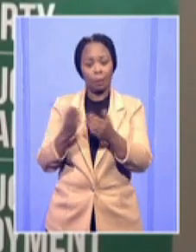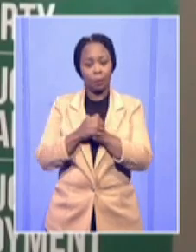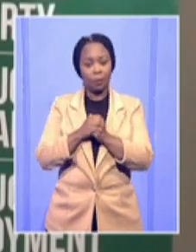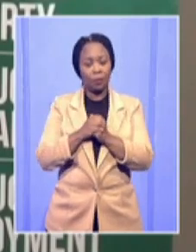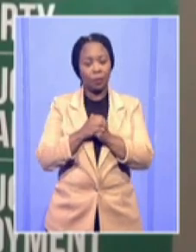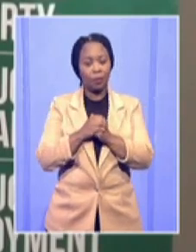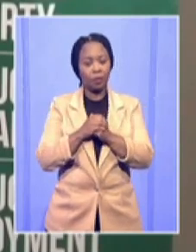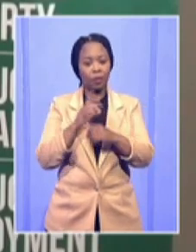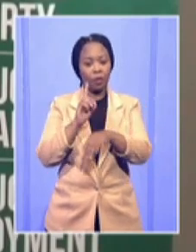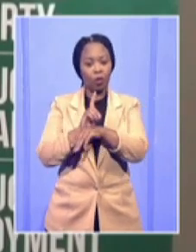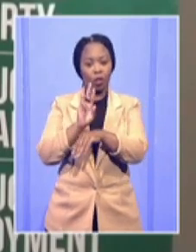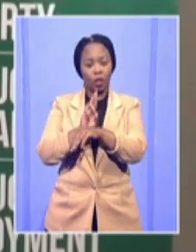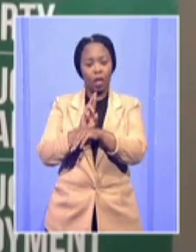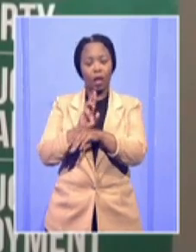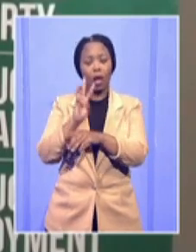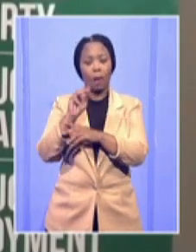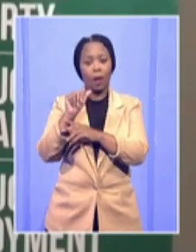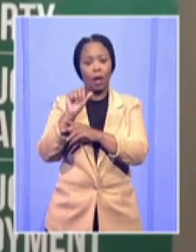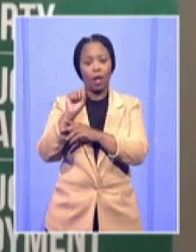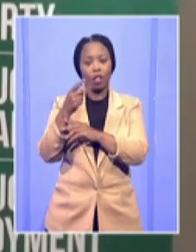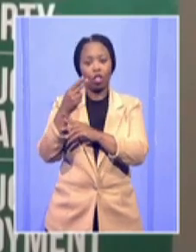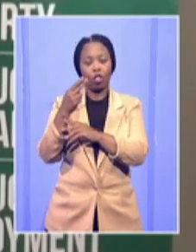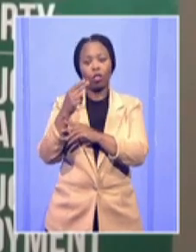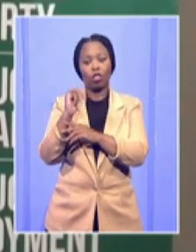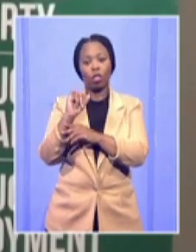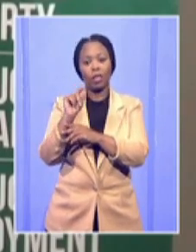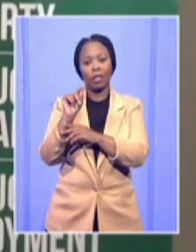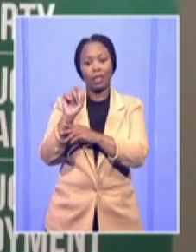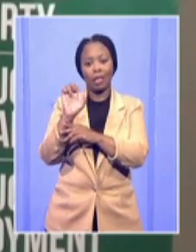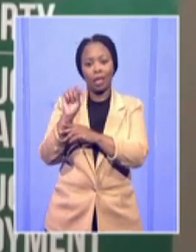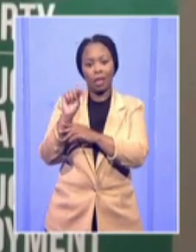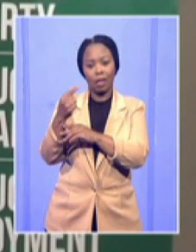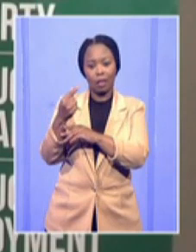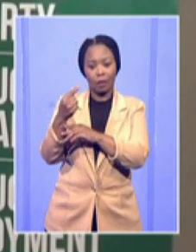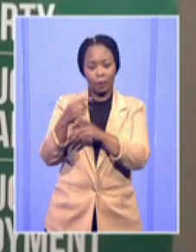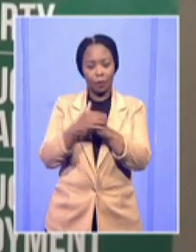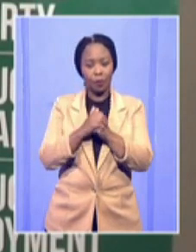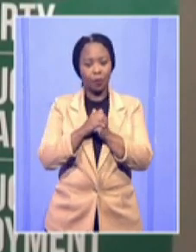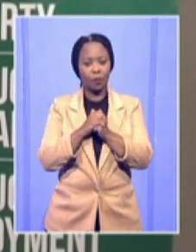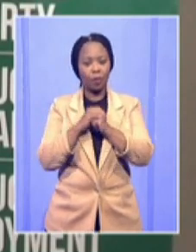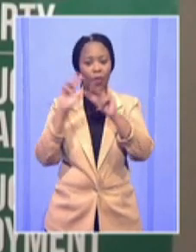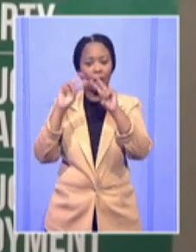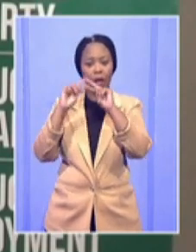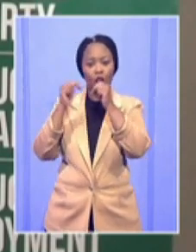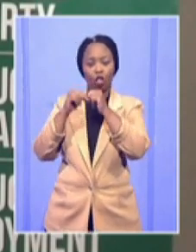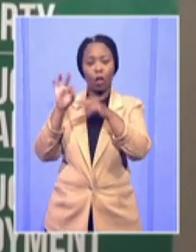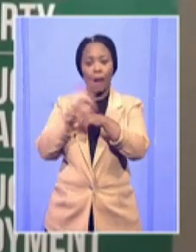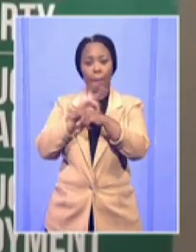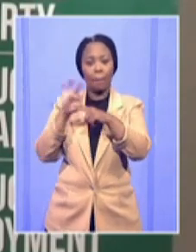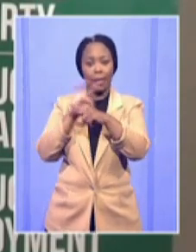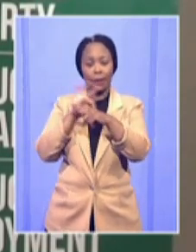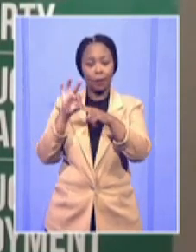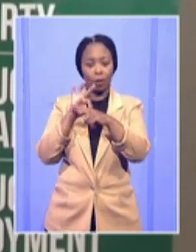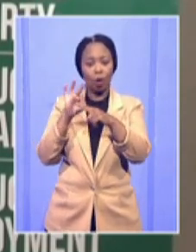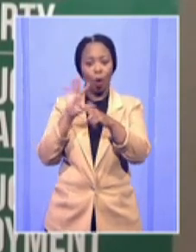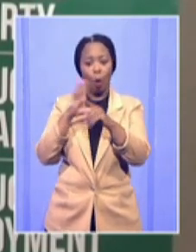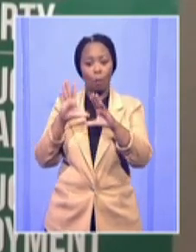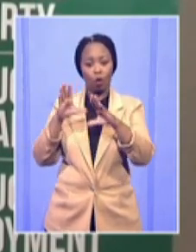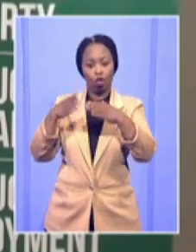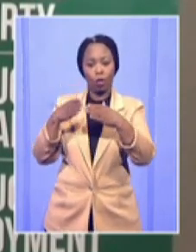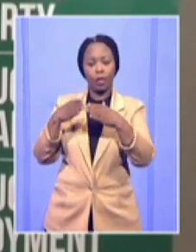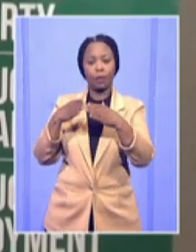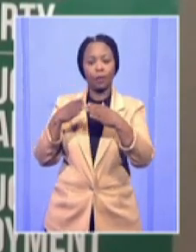Dr. Masiteng, who is the Acting Secretary of National Planning Commission Secretariat,